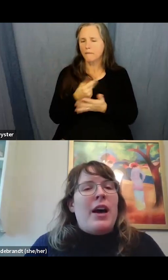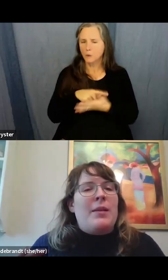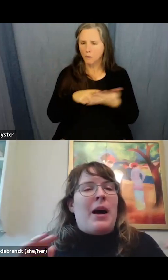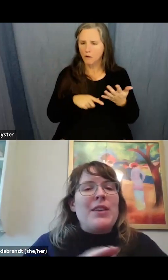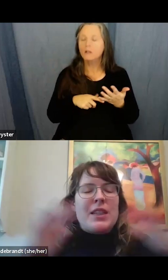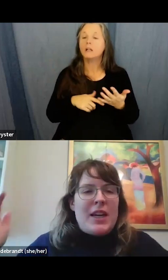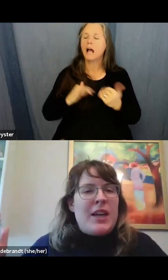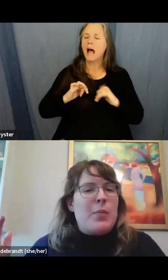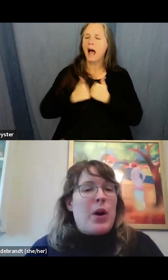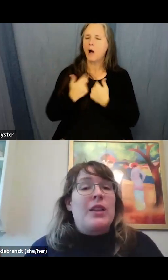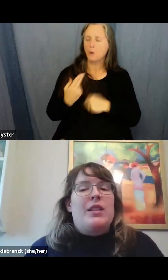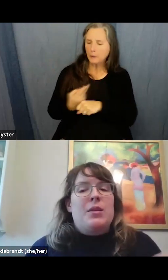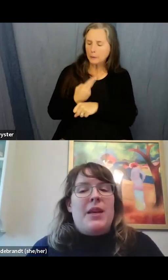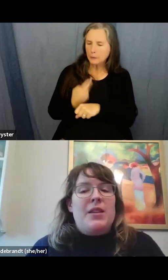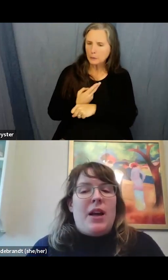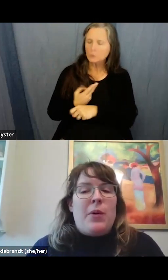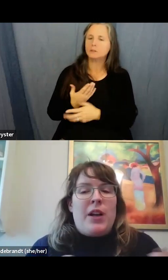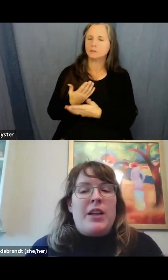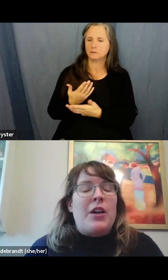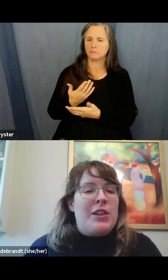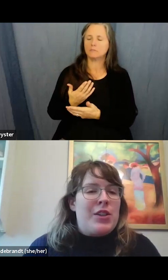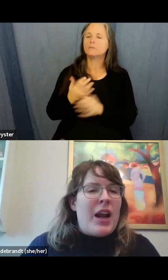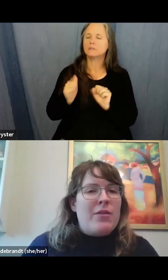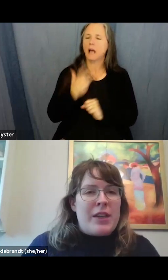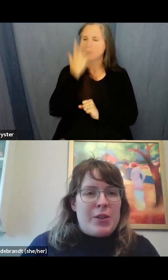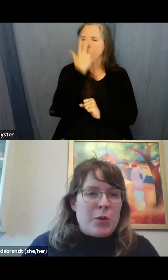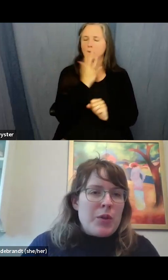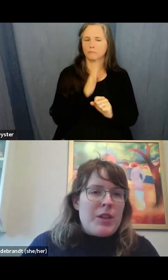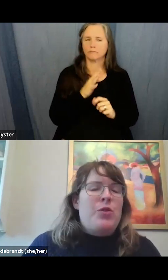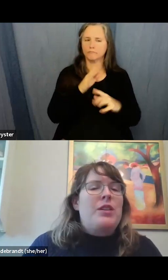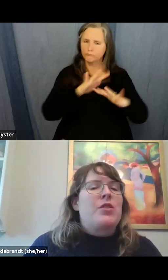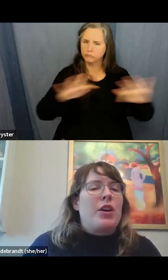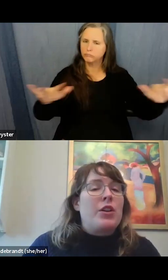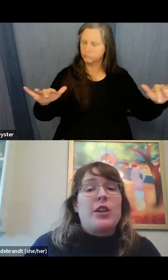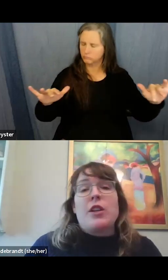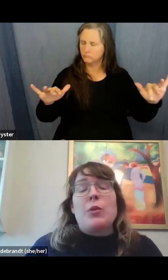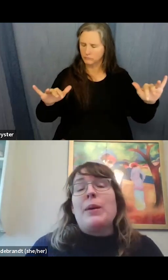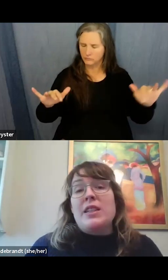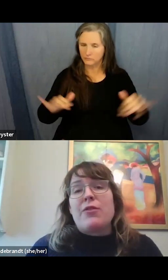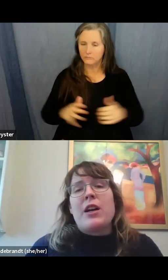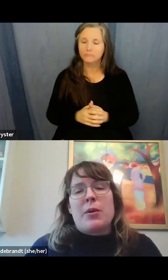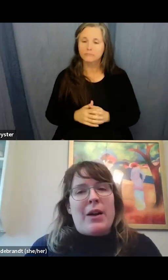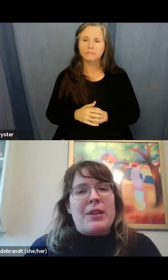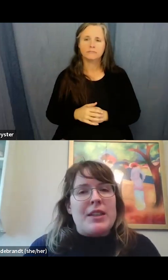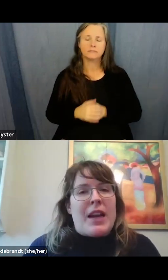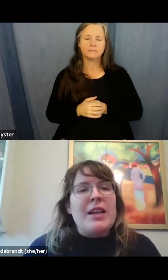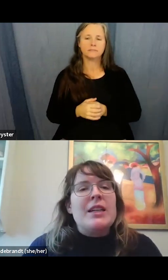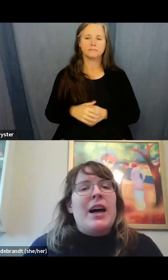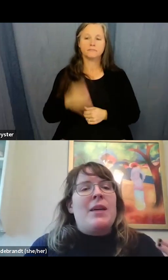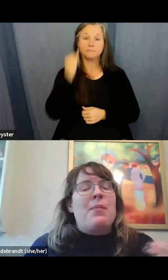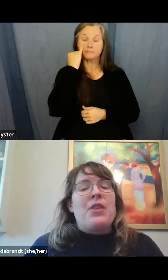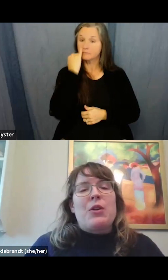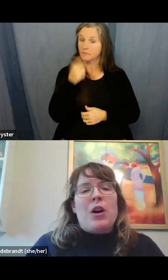level. Obviously taking a broad lens, because I want to acknowledge that every school district is going to look a little bit different around the